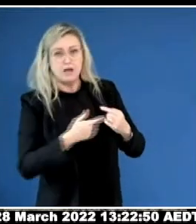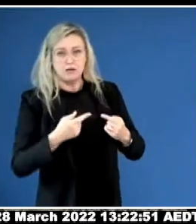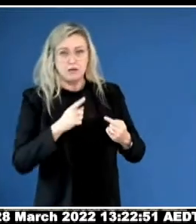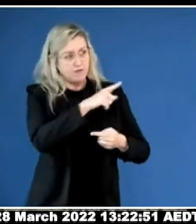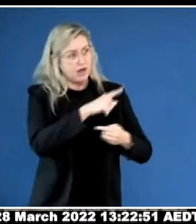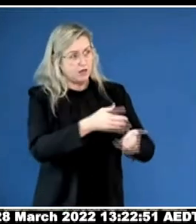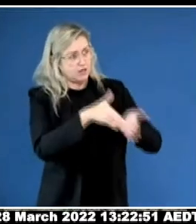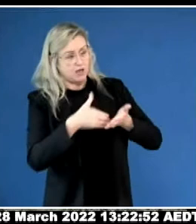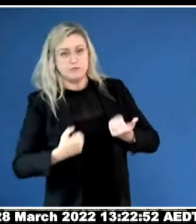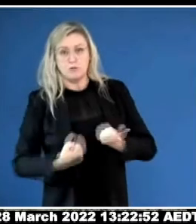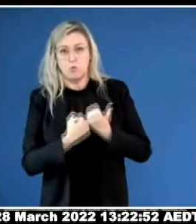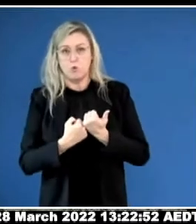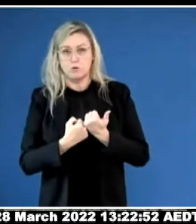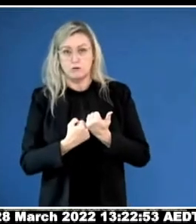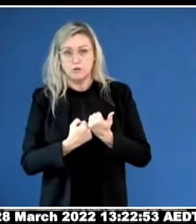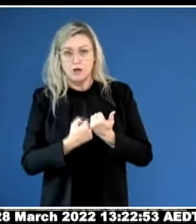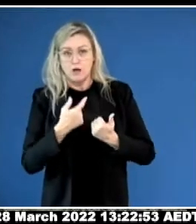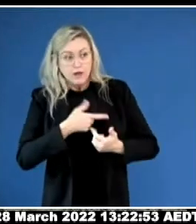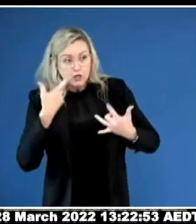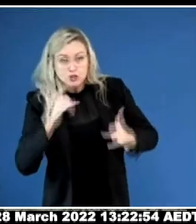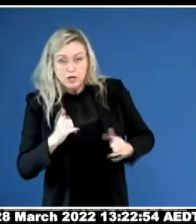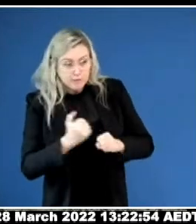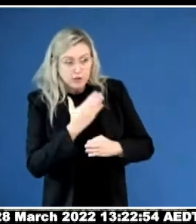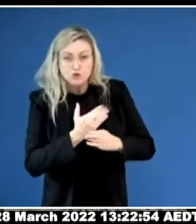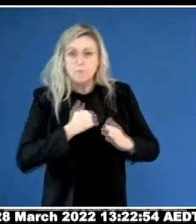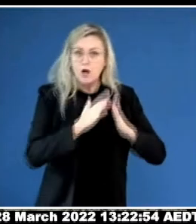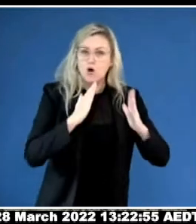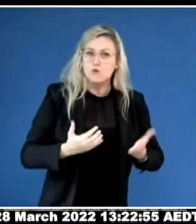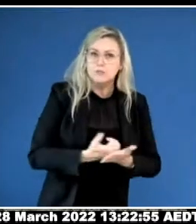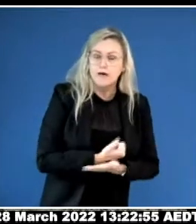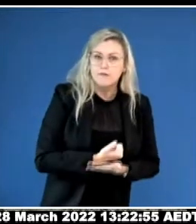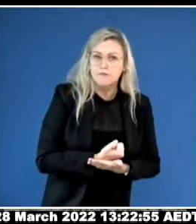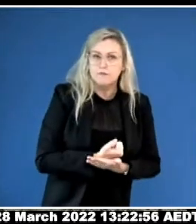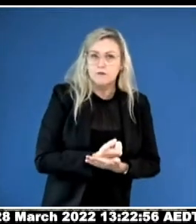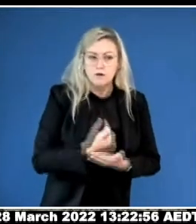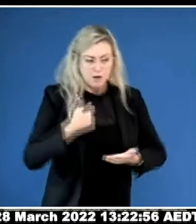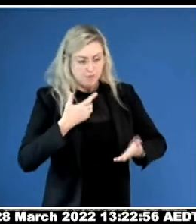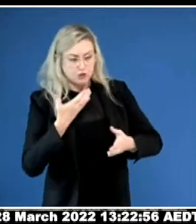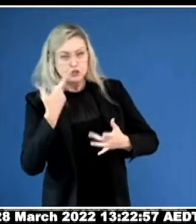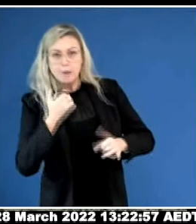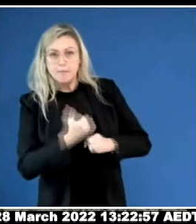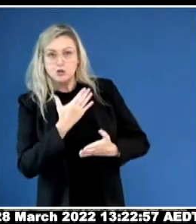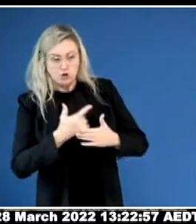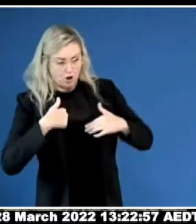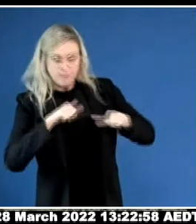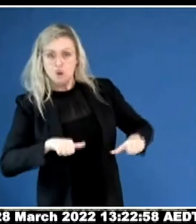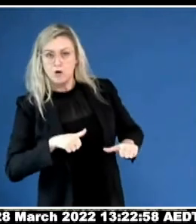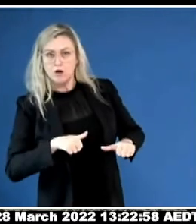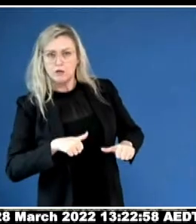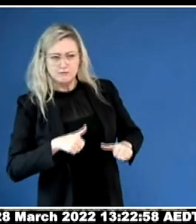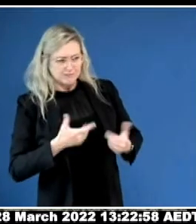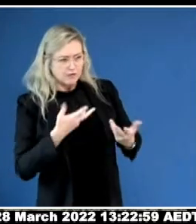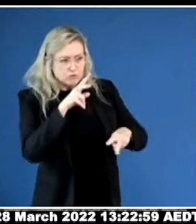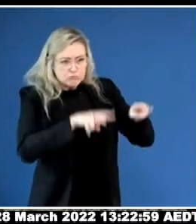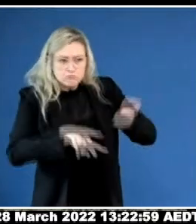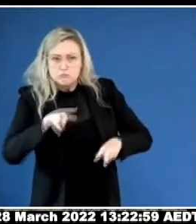not this person is living in a safe environment, whether or not they are safe from violence. And we're not doing those risk assessments.